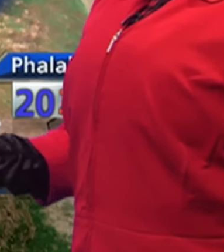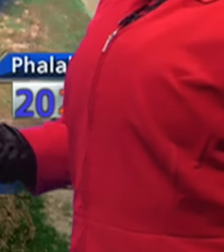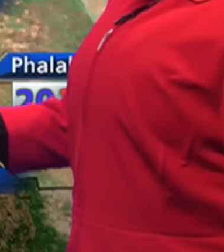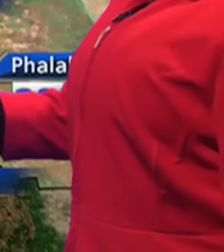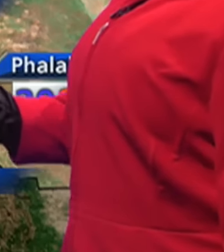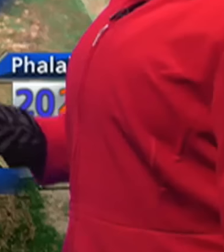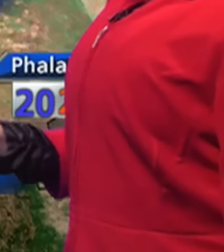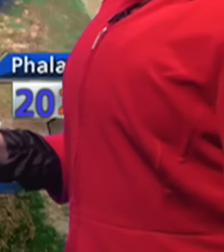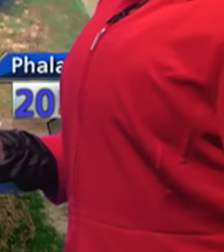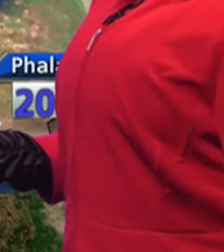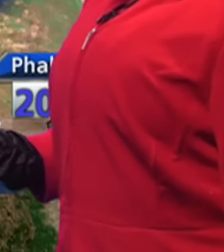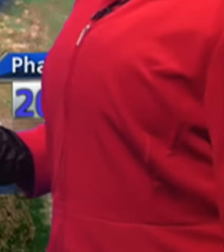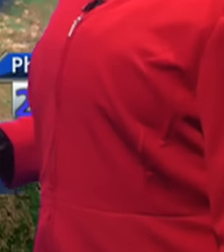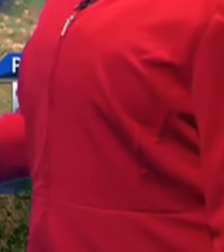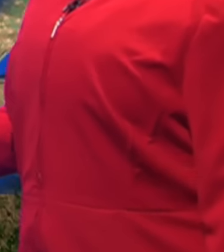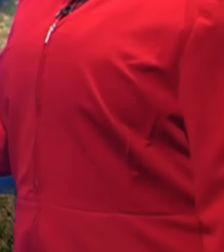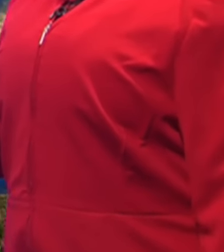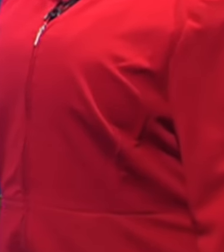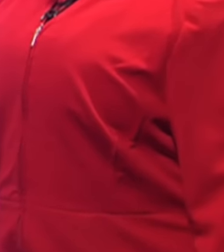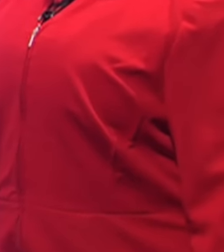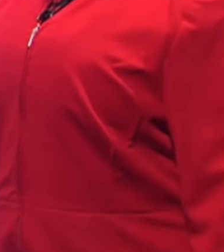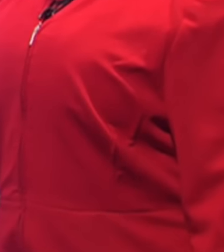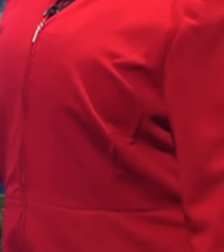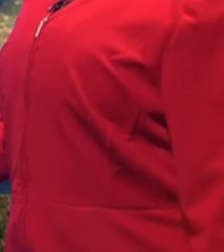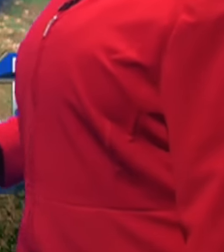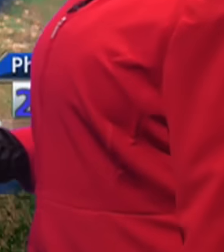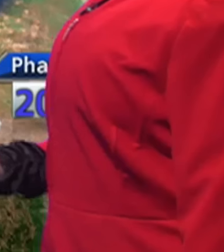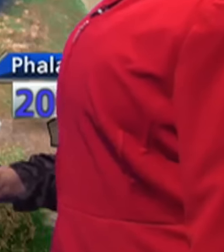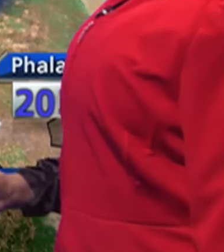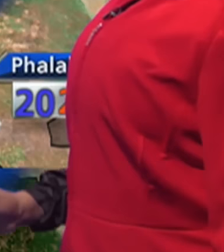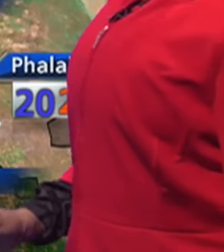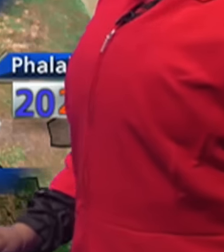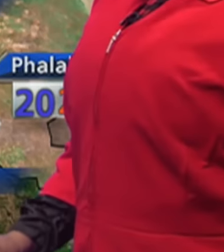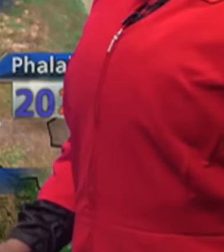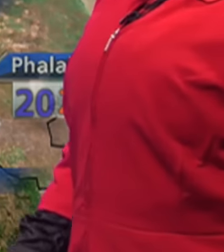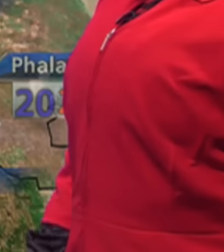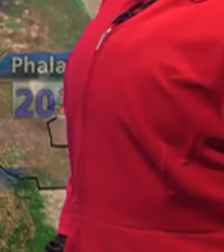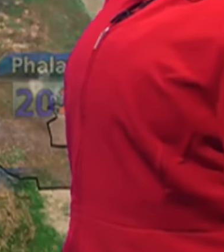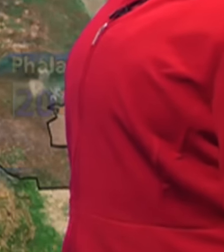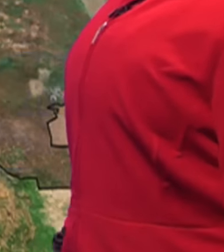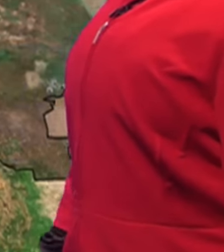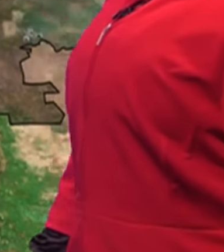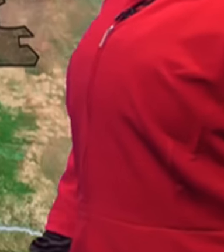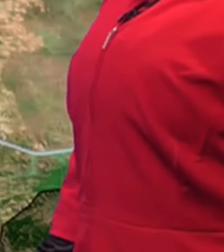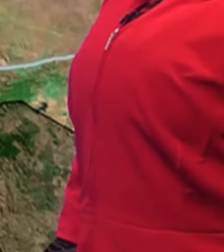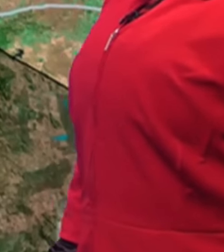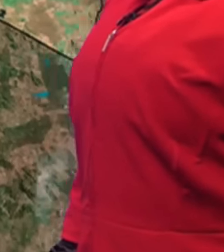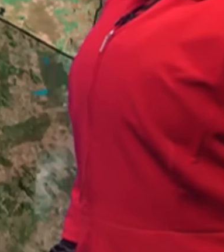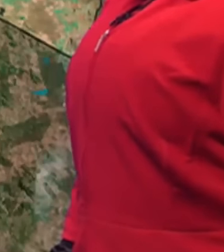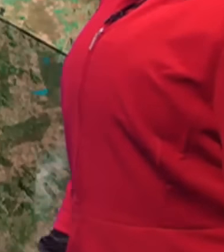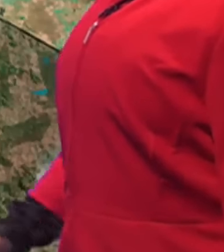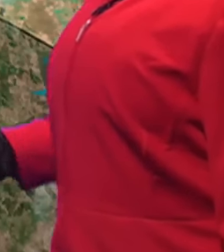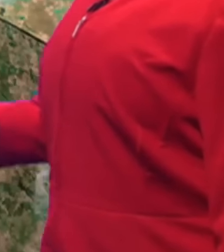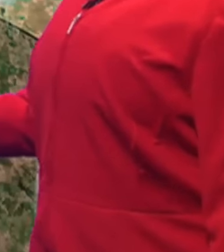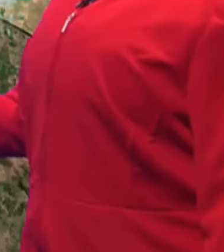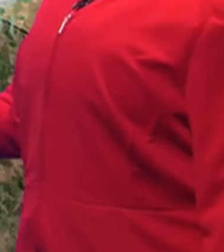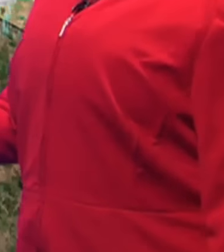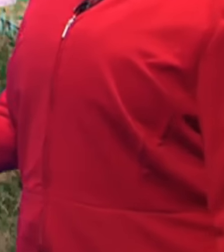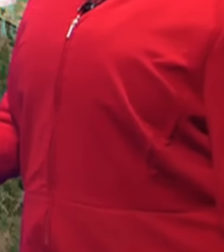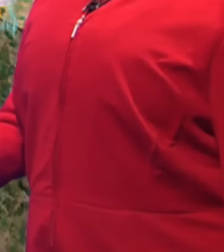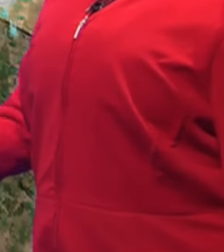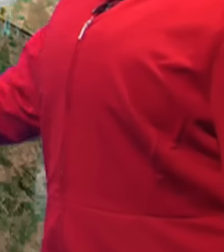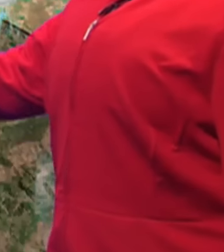gona ga Mašašane re lebelela ga Mashabela le gona Marišane le ga Phatla Bakersford ka tše masomepedi tshelela Mpumalanga go la go sasa le gona dipula tšela